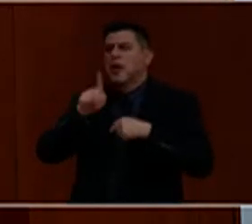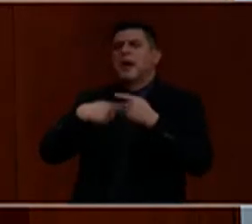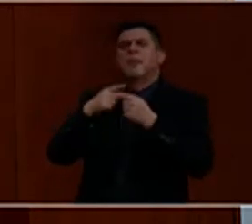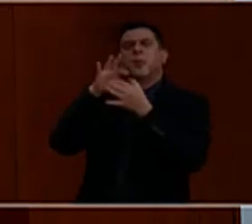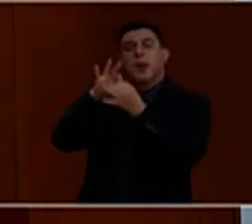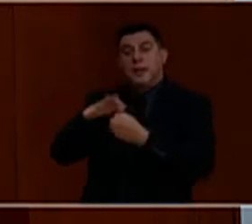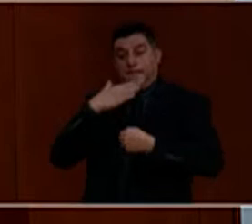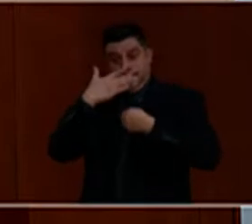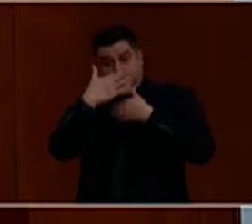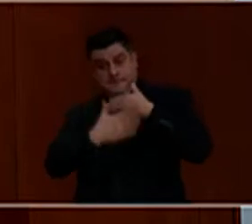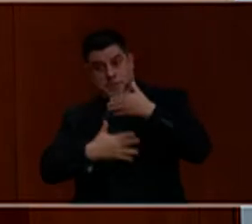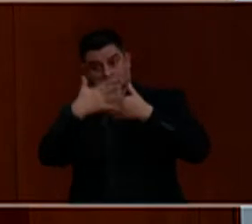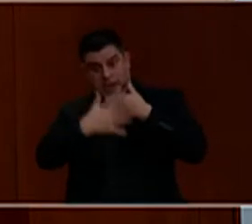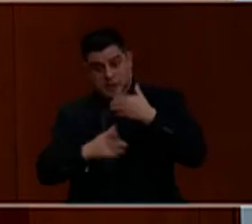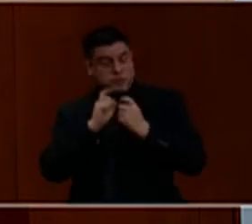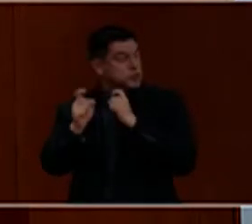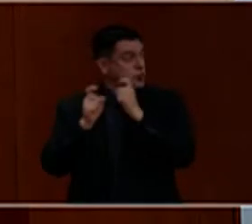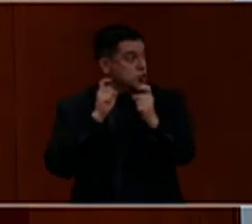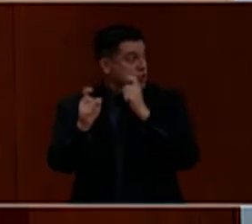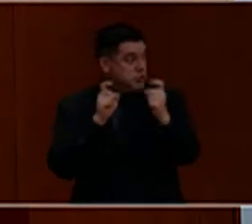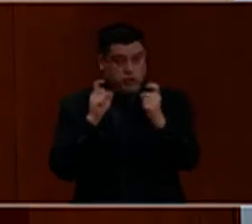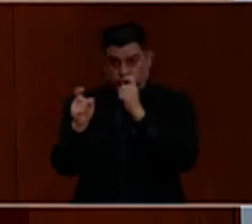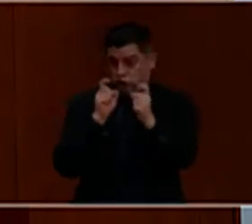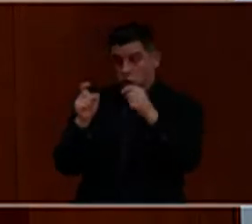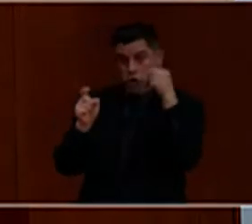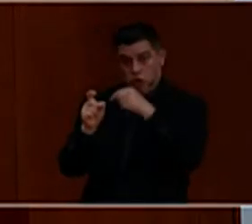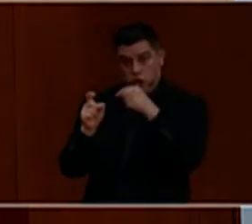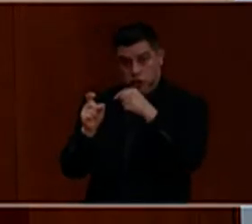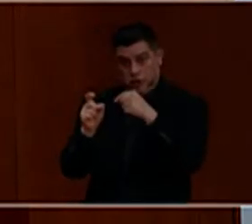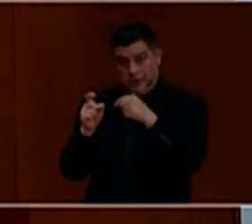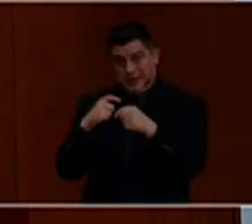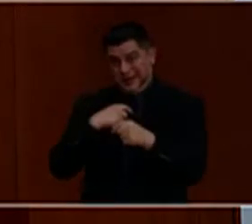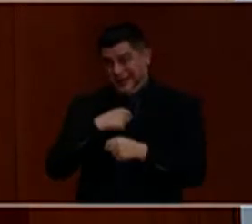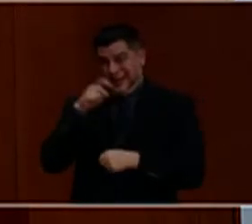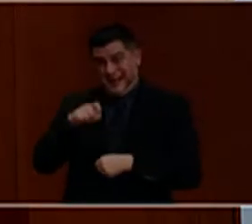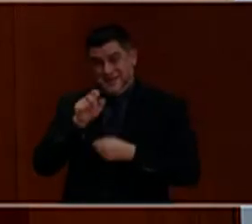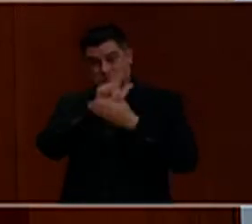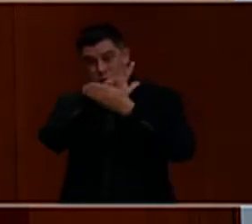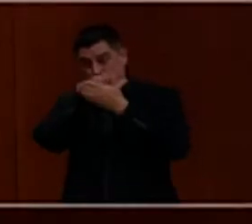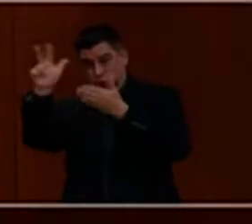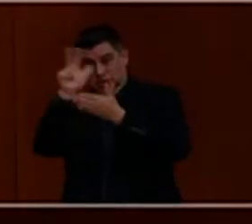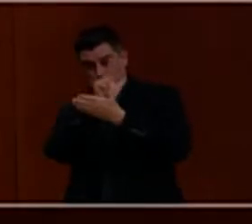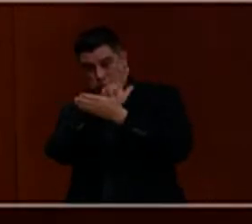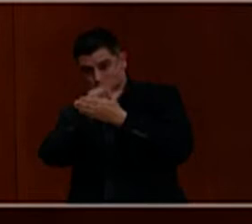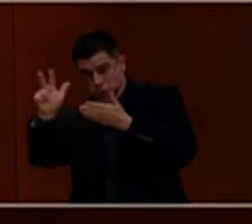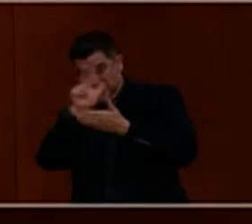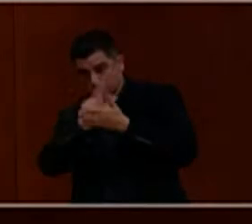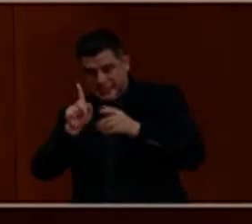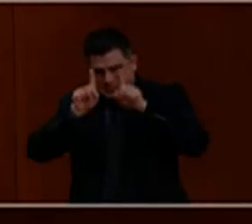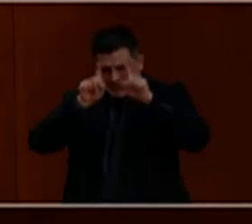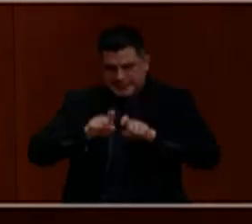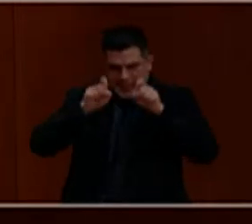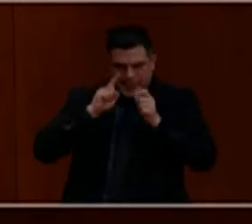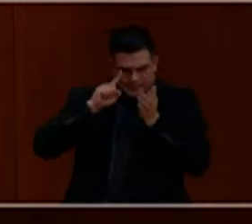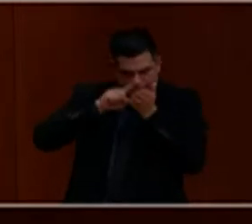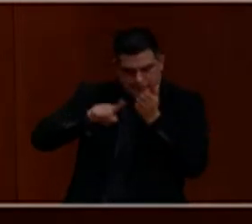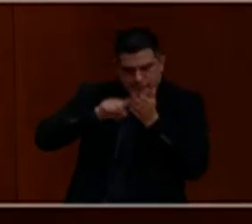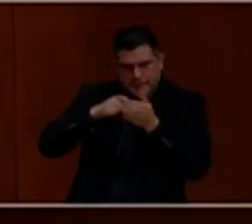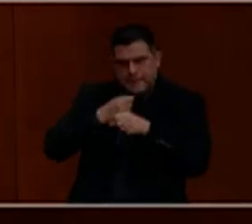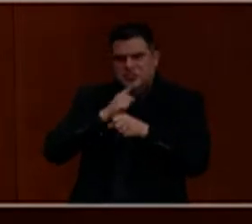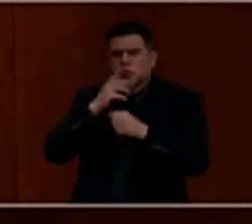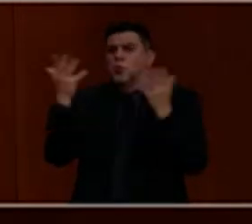get IVIGs every 3 weeks, and there's not a time that I don't walk away from that